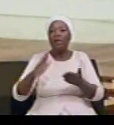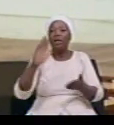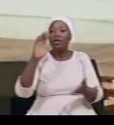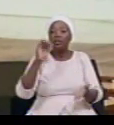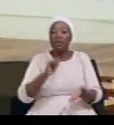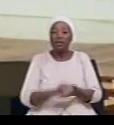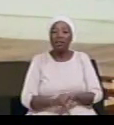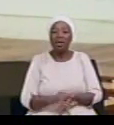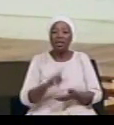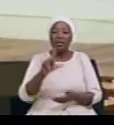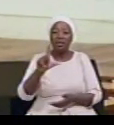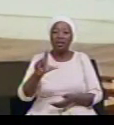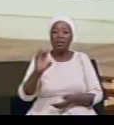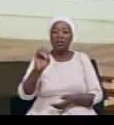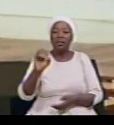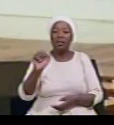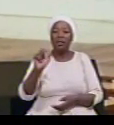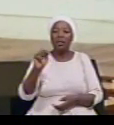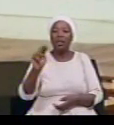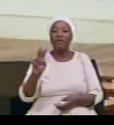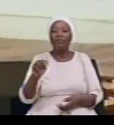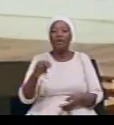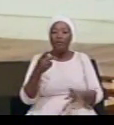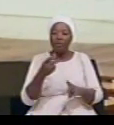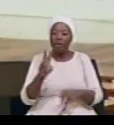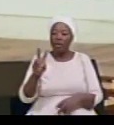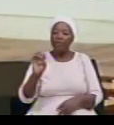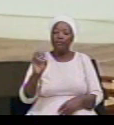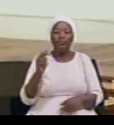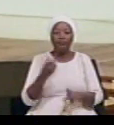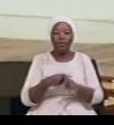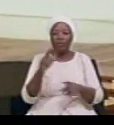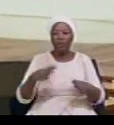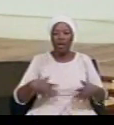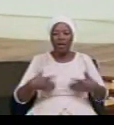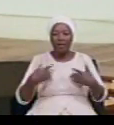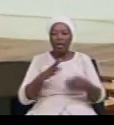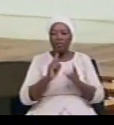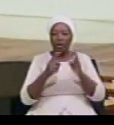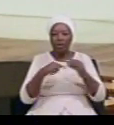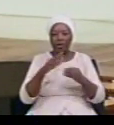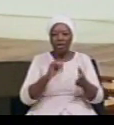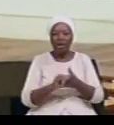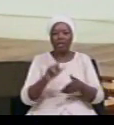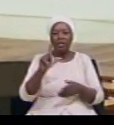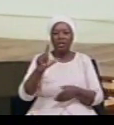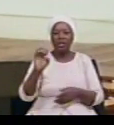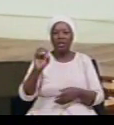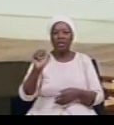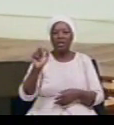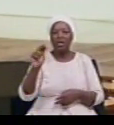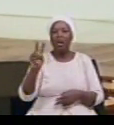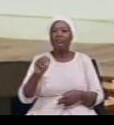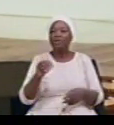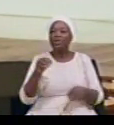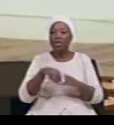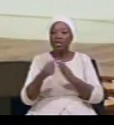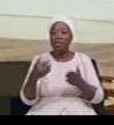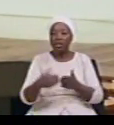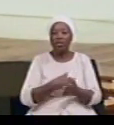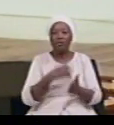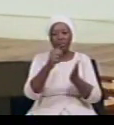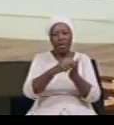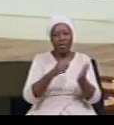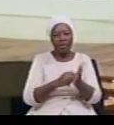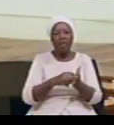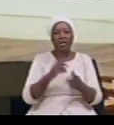your life. And he talks about the leaven in the New Testament. And he's saying that leaven represents